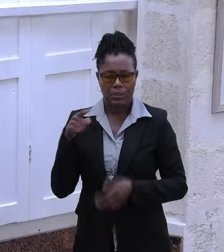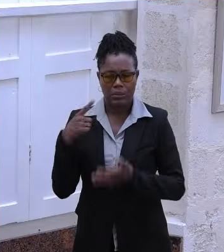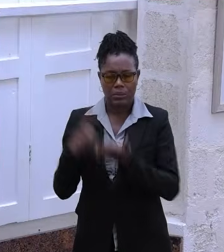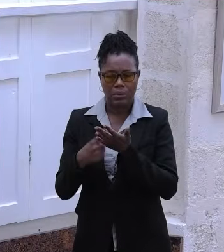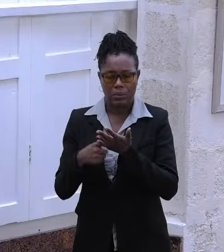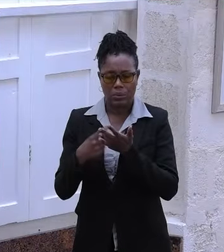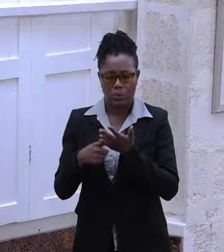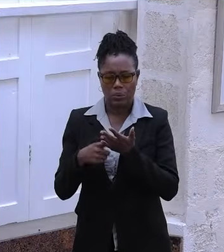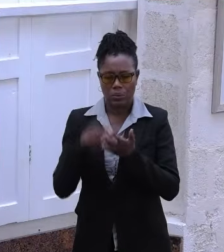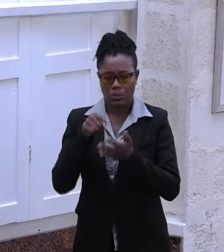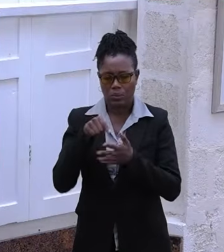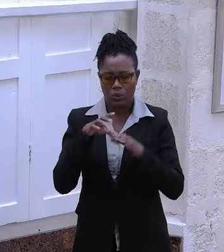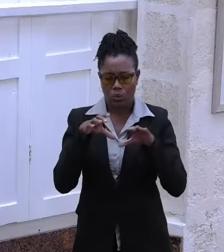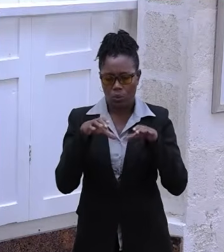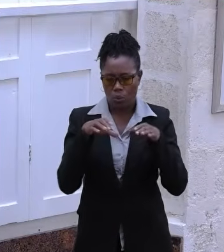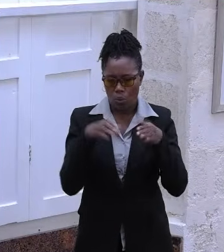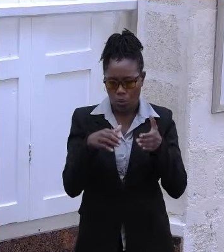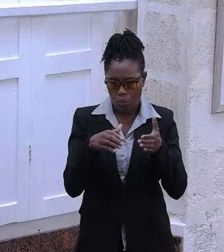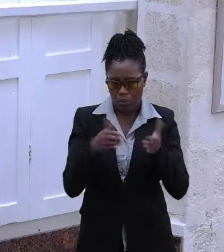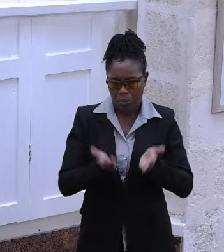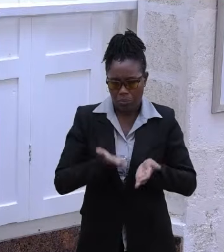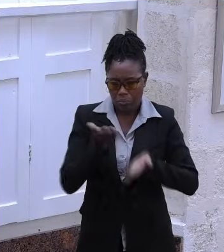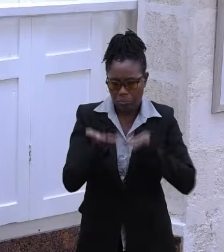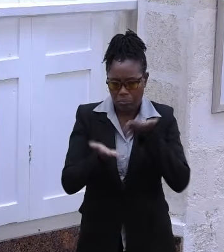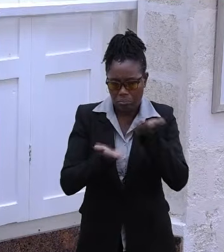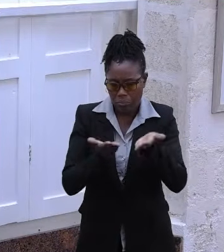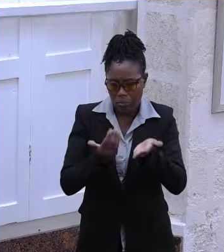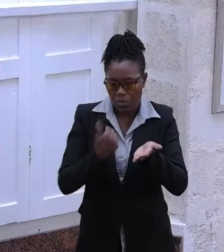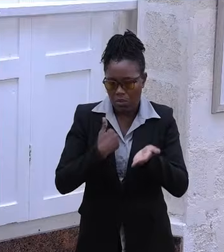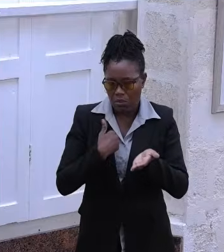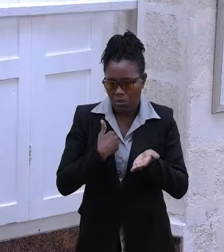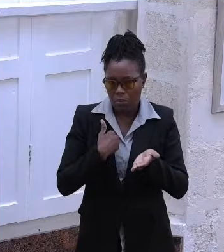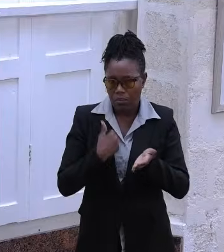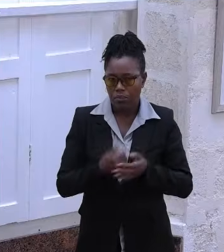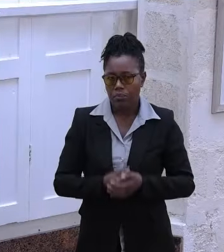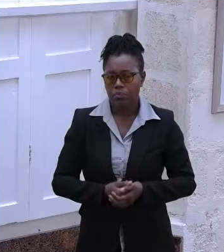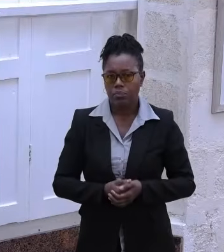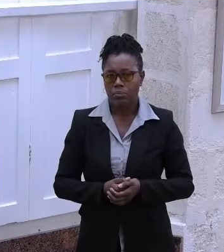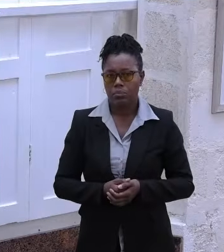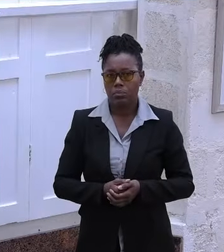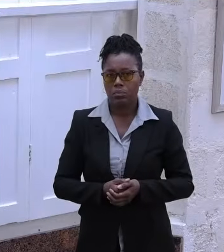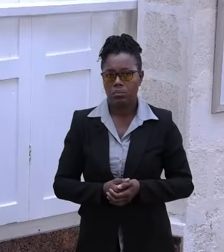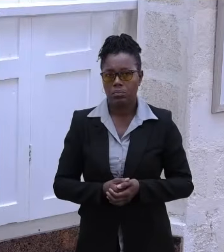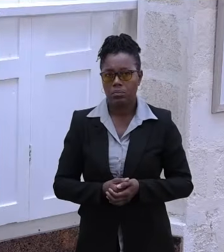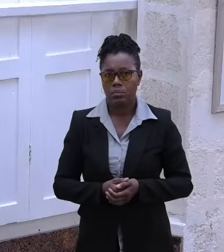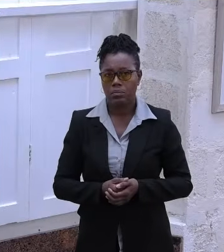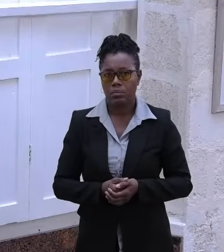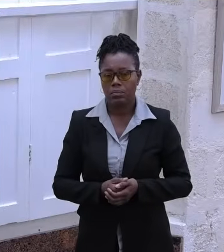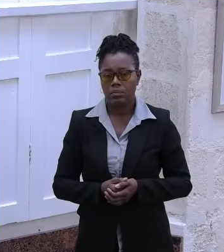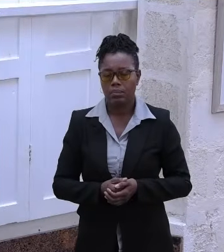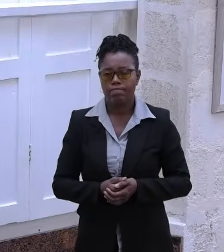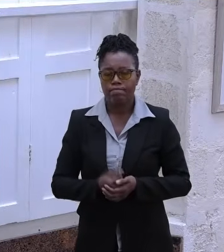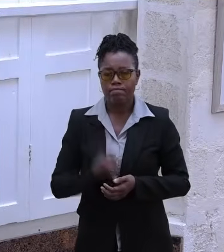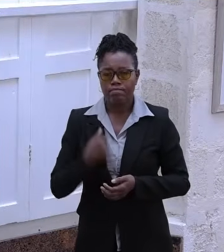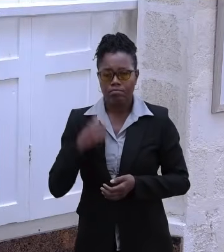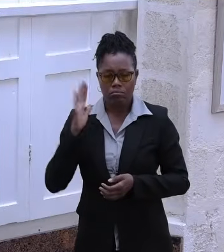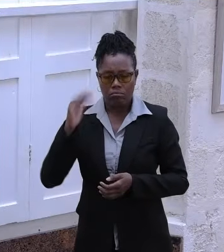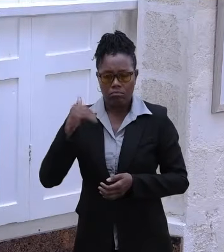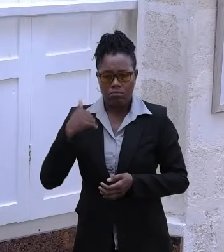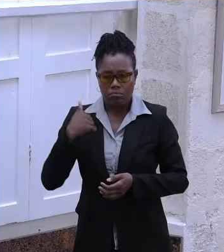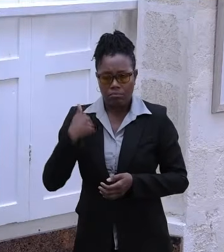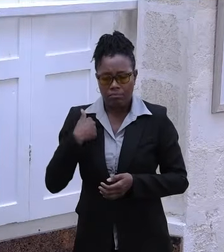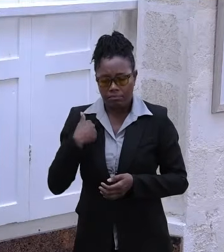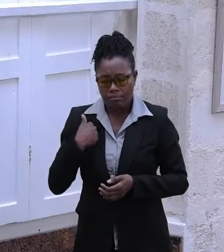group of submissions that we have, I would have to delve into my